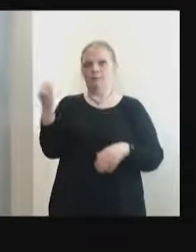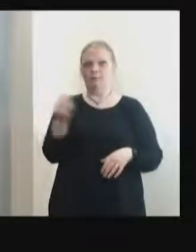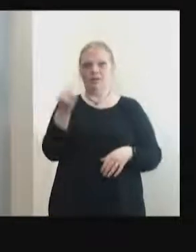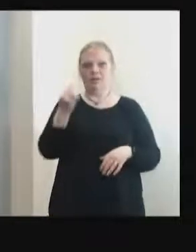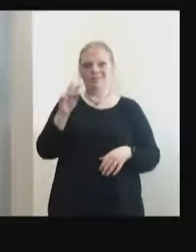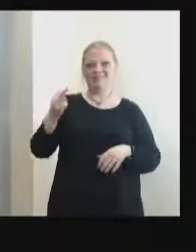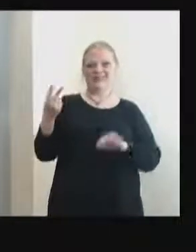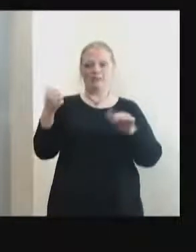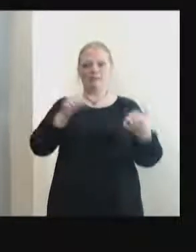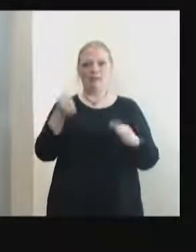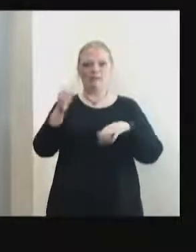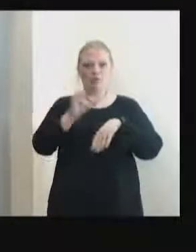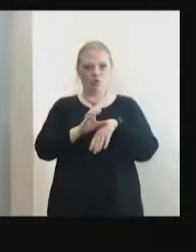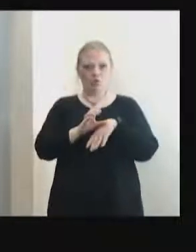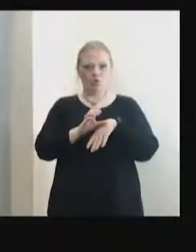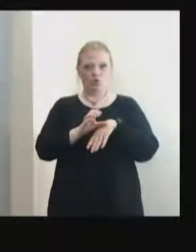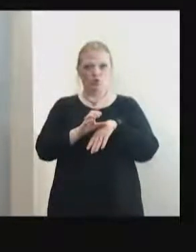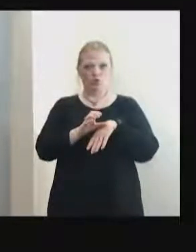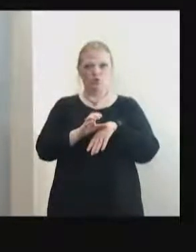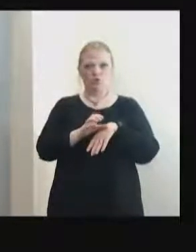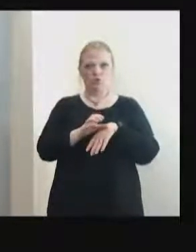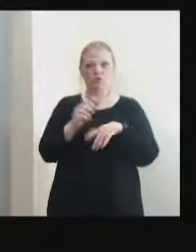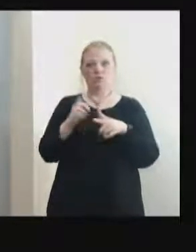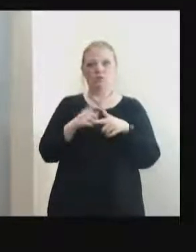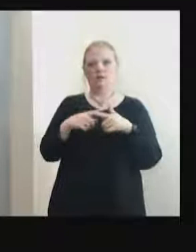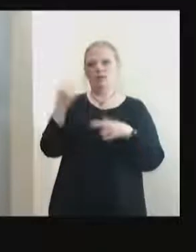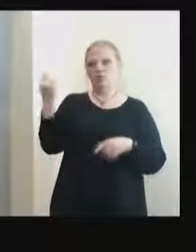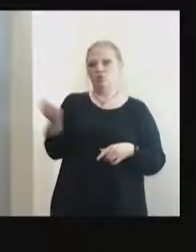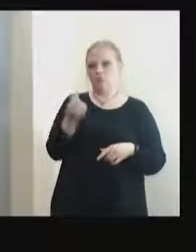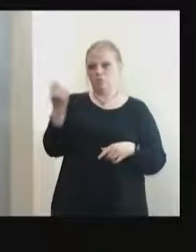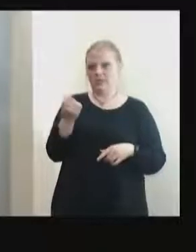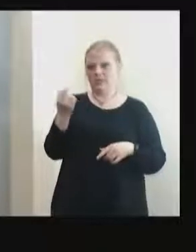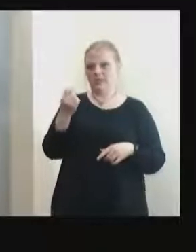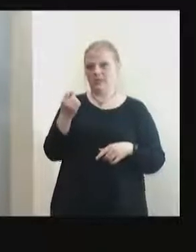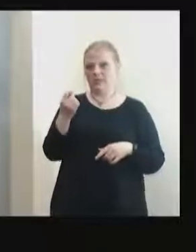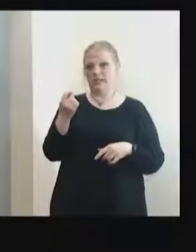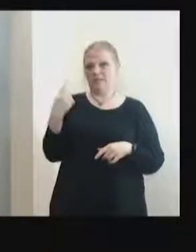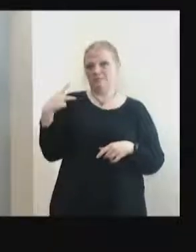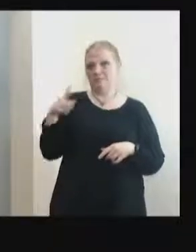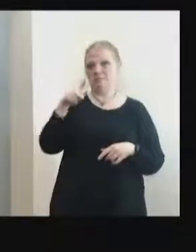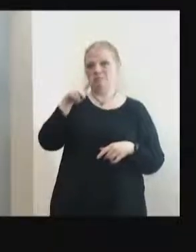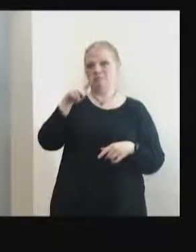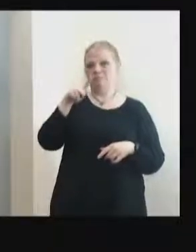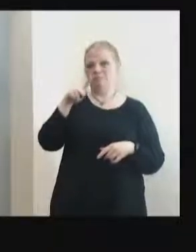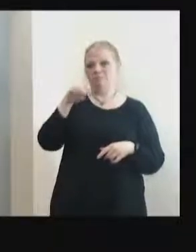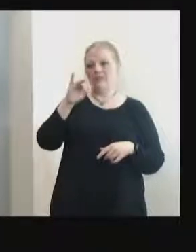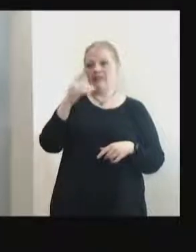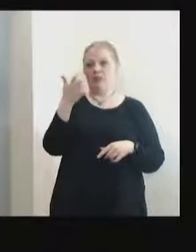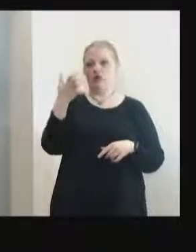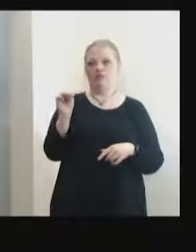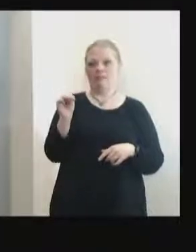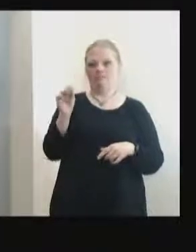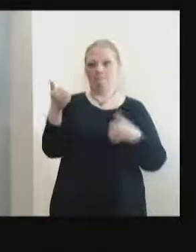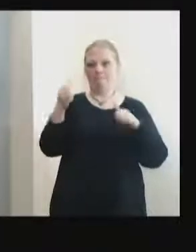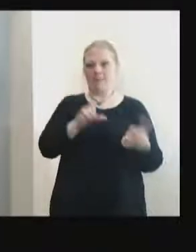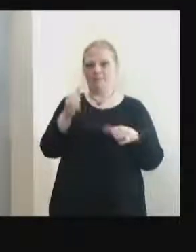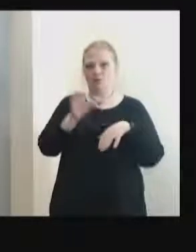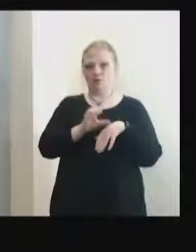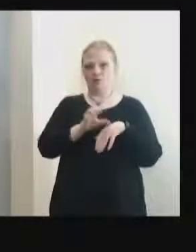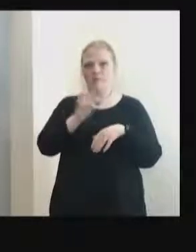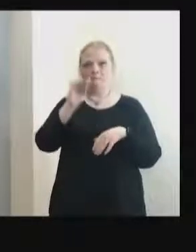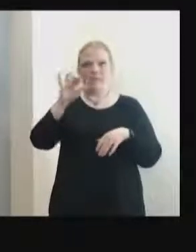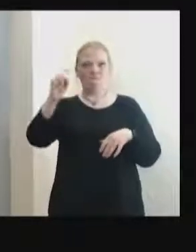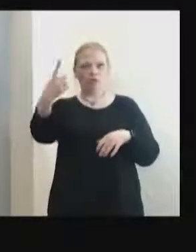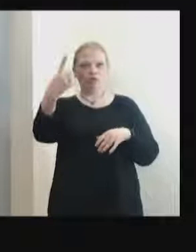be at the Second Baptist Church. And then on a Tuesday next week, we'll be at the Pilgrim Baptist Church. And then on May 1st, we're